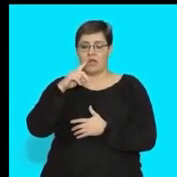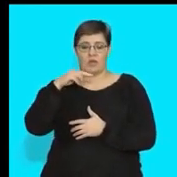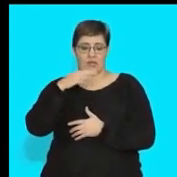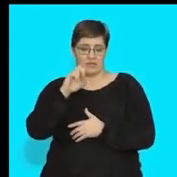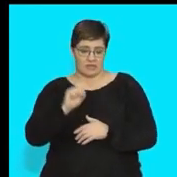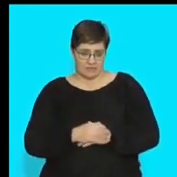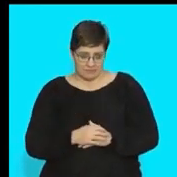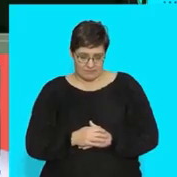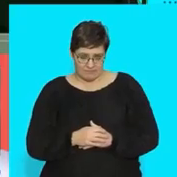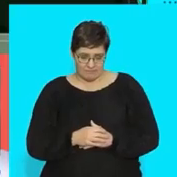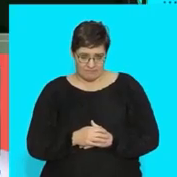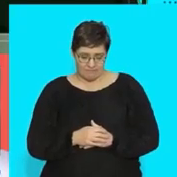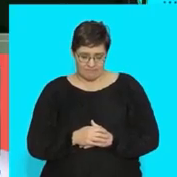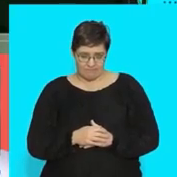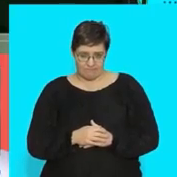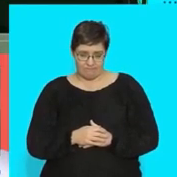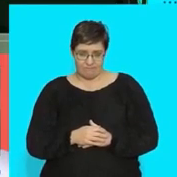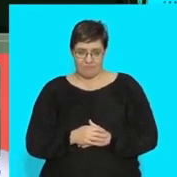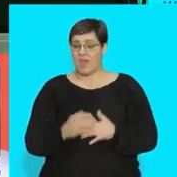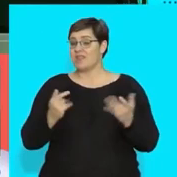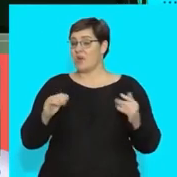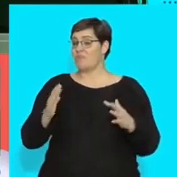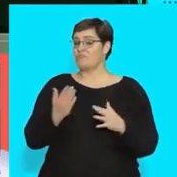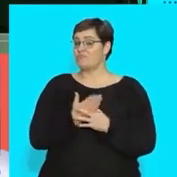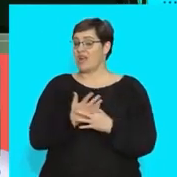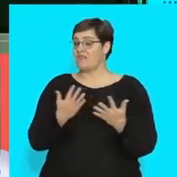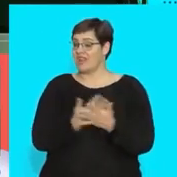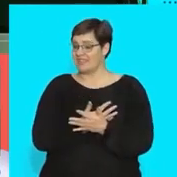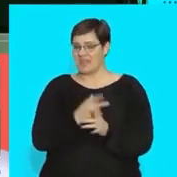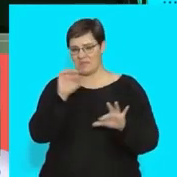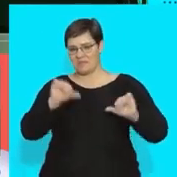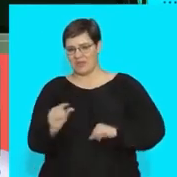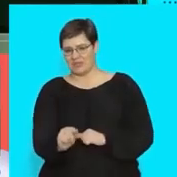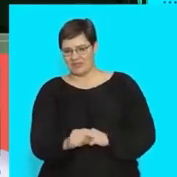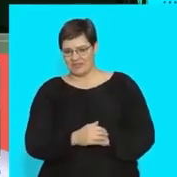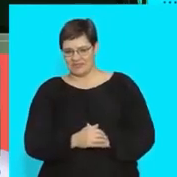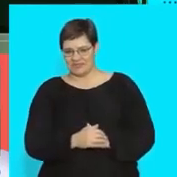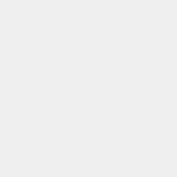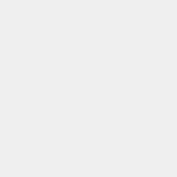right, bring about. Okay, guys, we're going to have a quick break and we'll be right back.